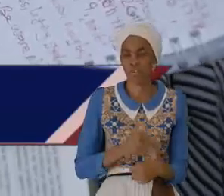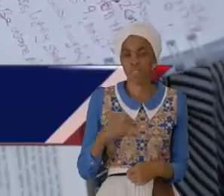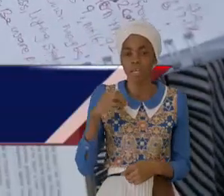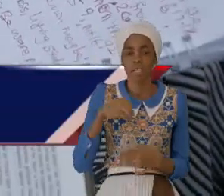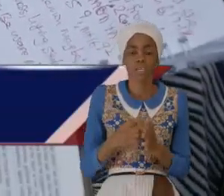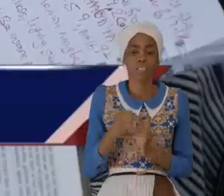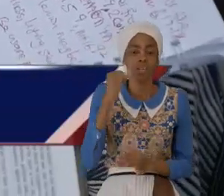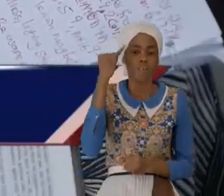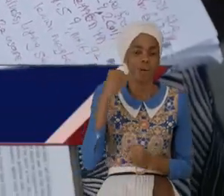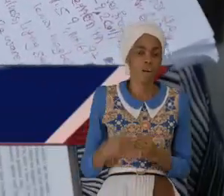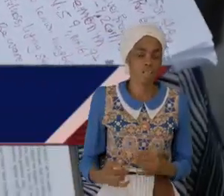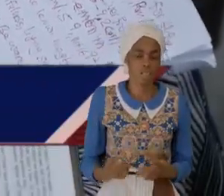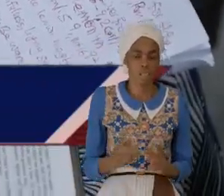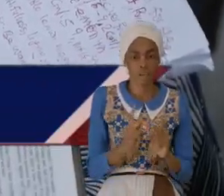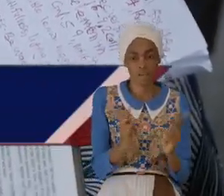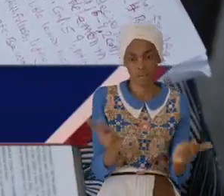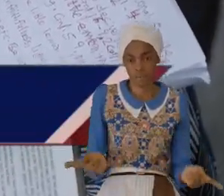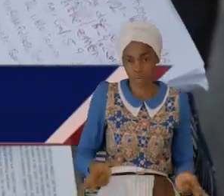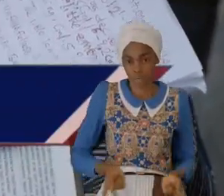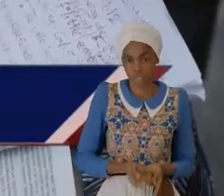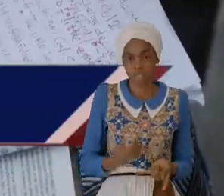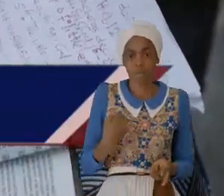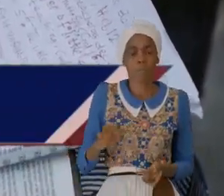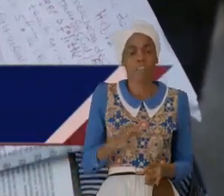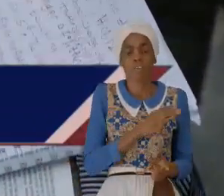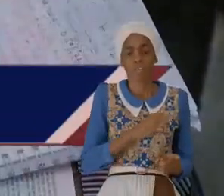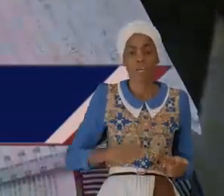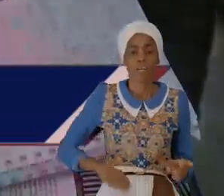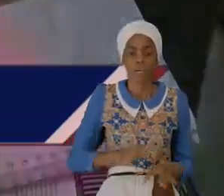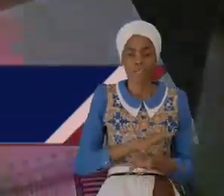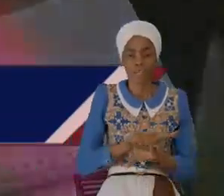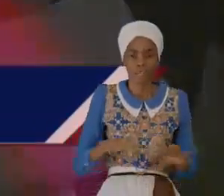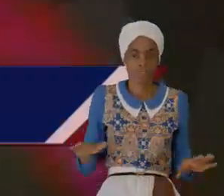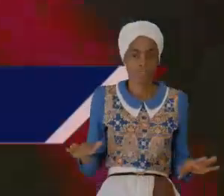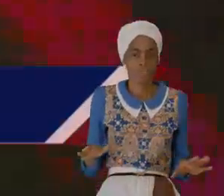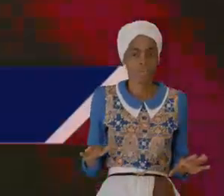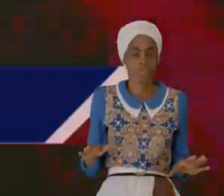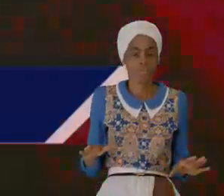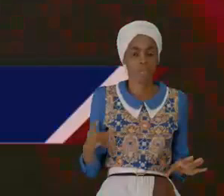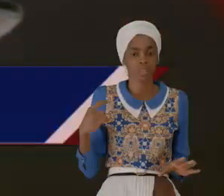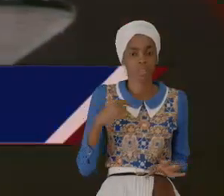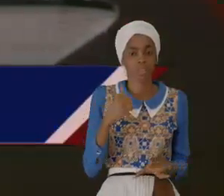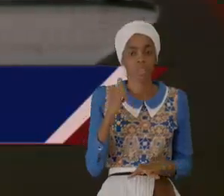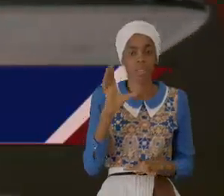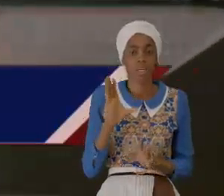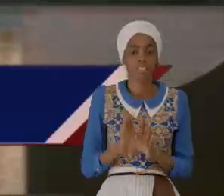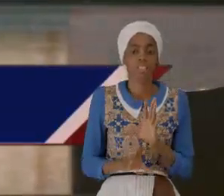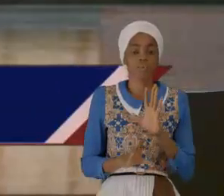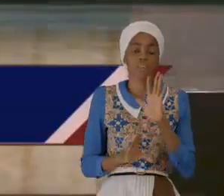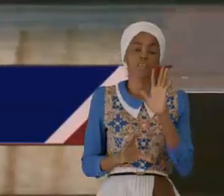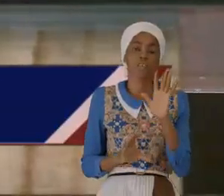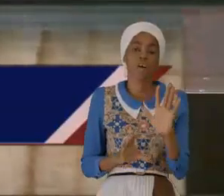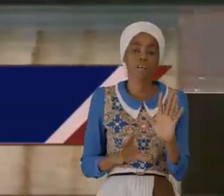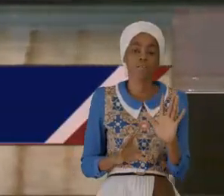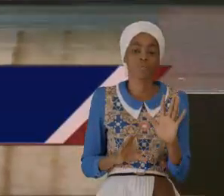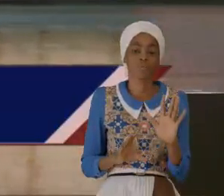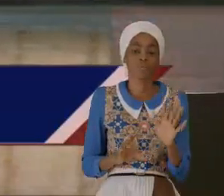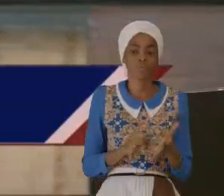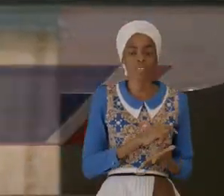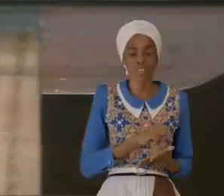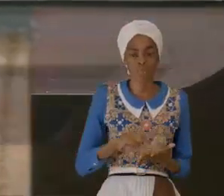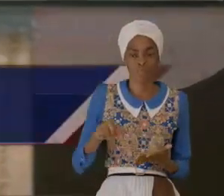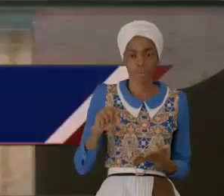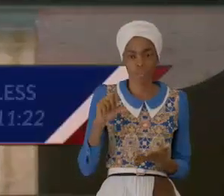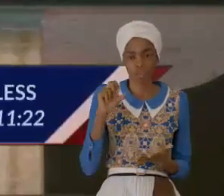final place of the Christless. Look at Galatians chapter 5, reading from verse